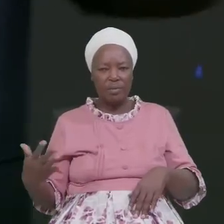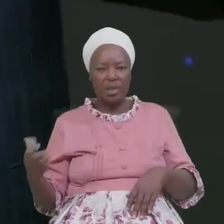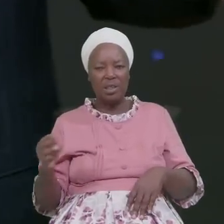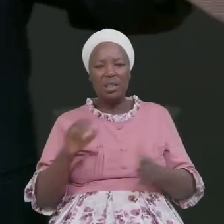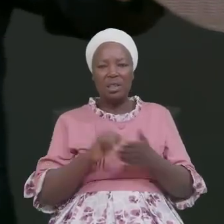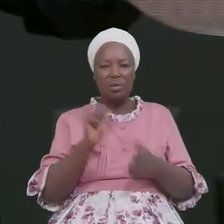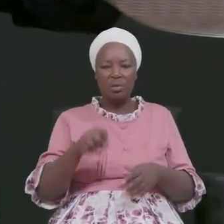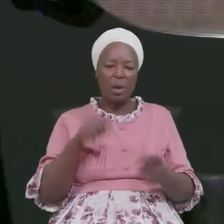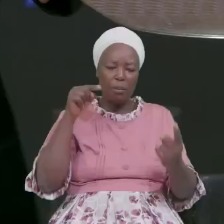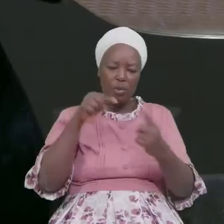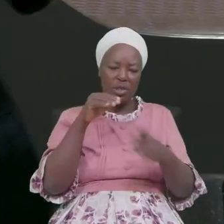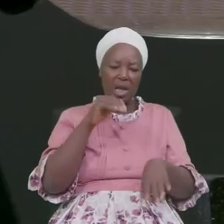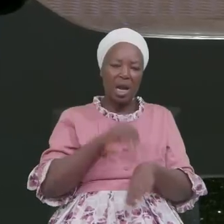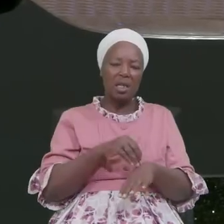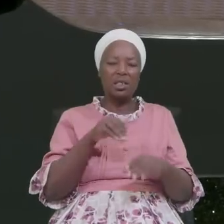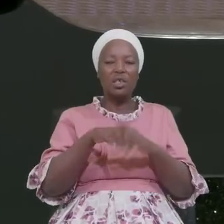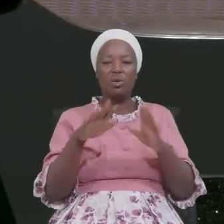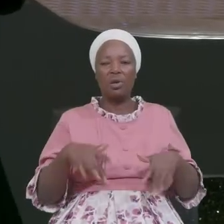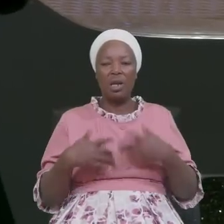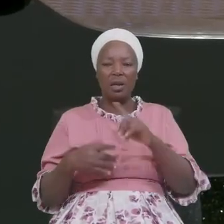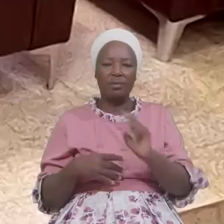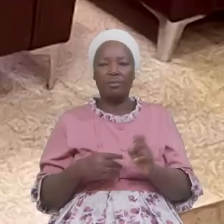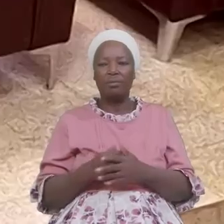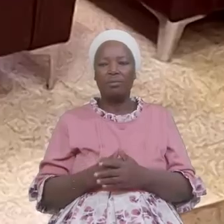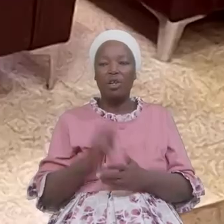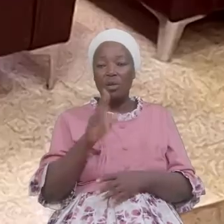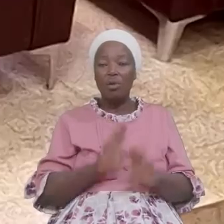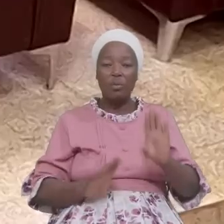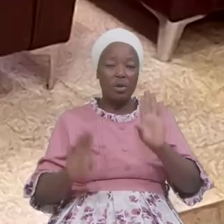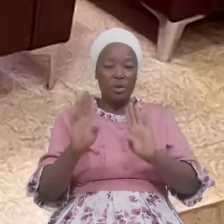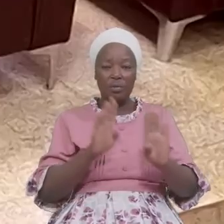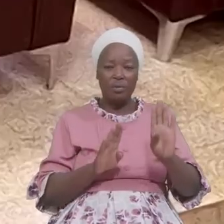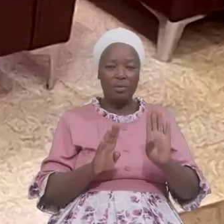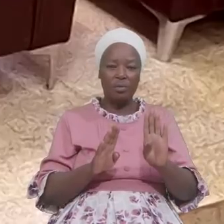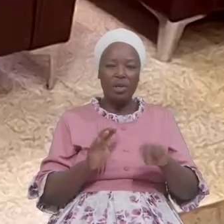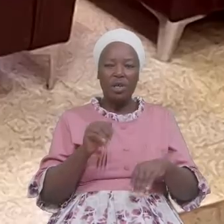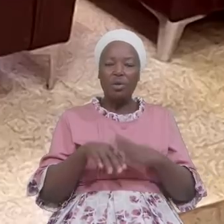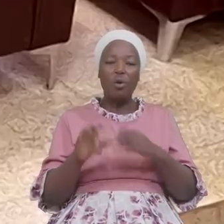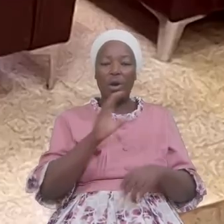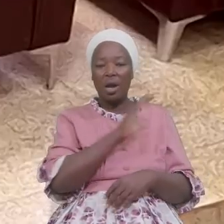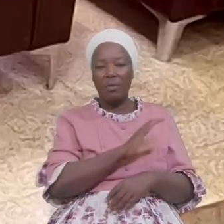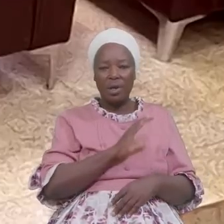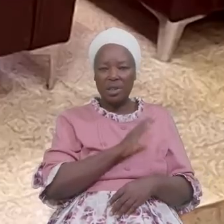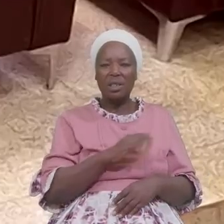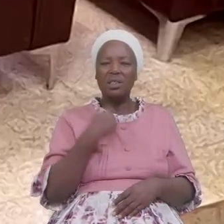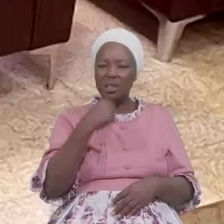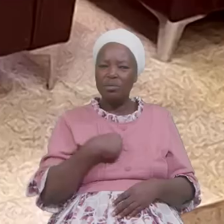out in your life, your behavior, in your character. Tell me, show